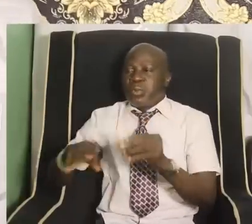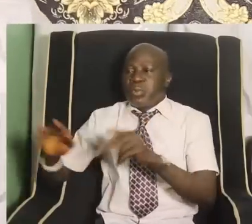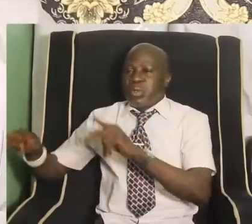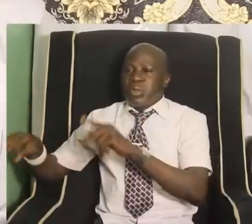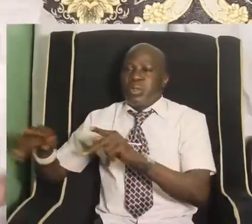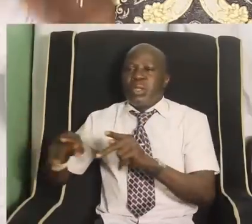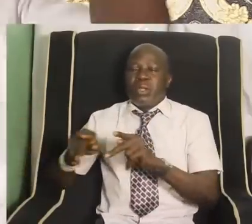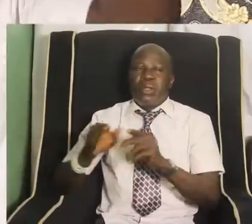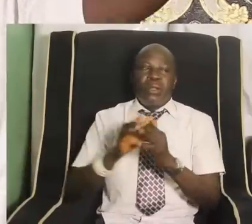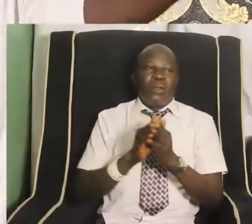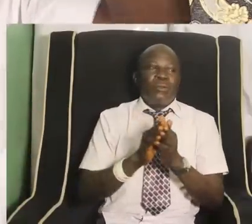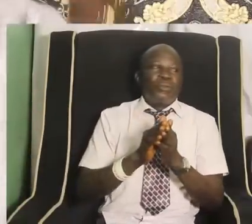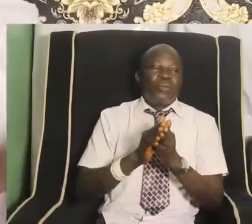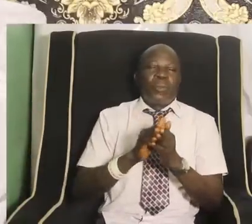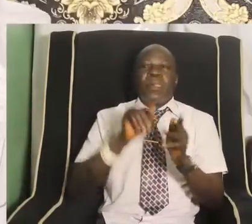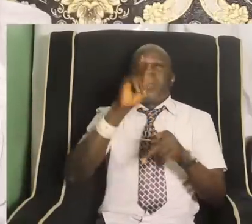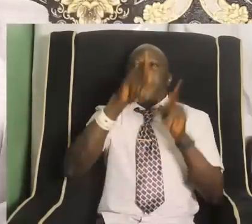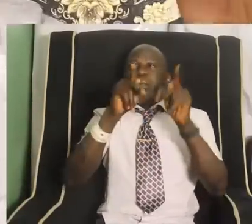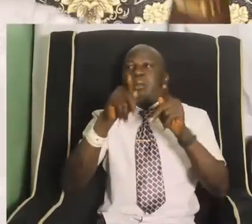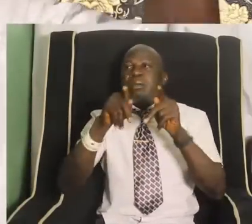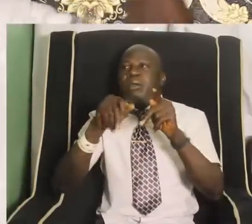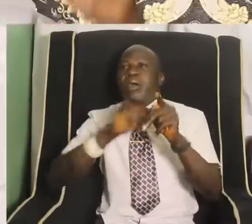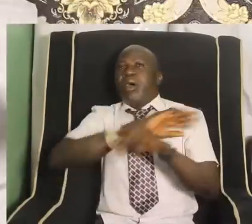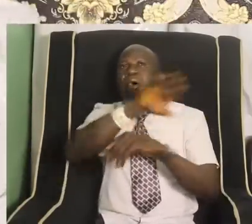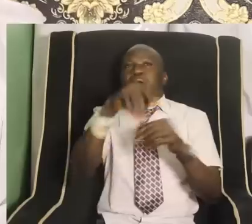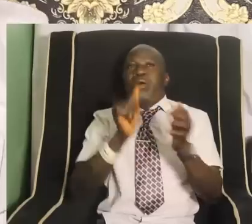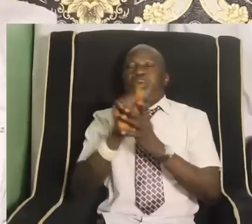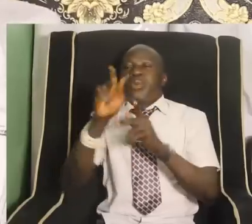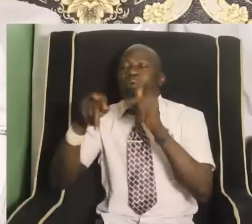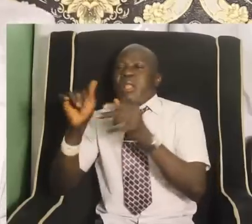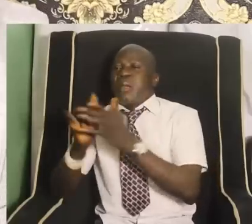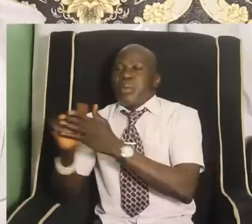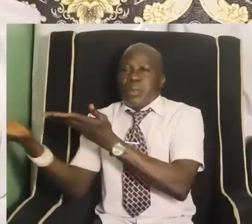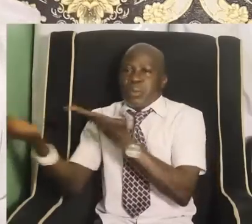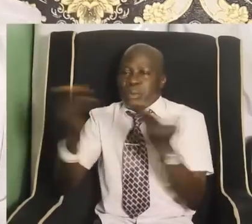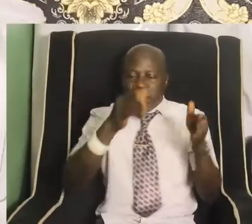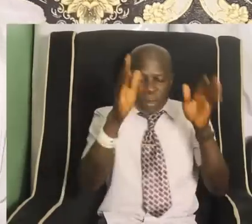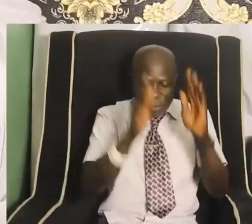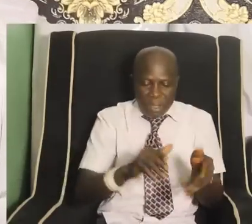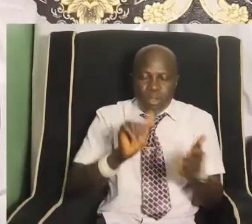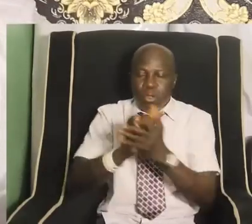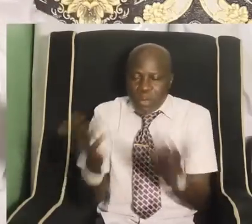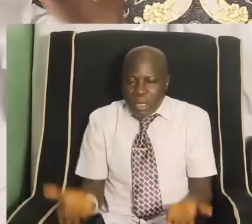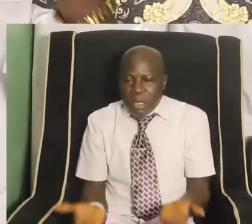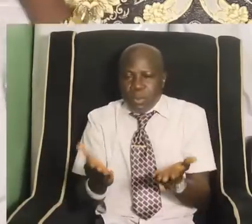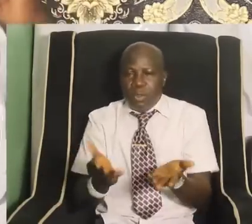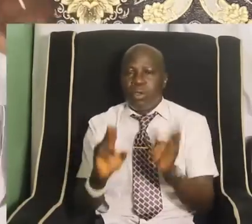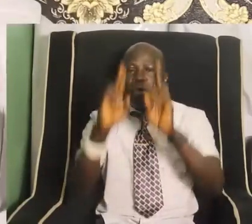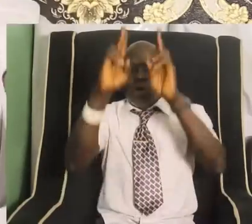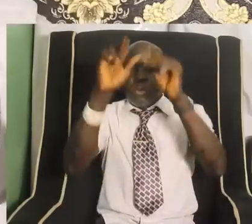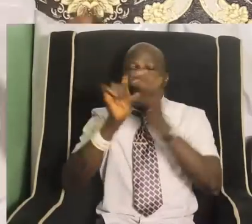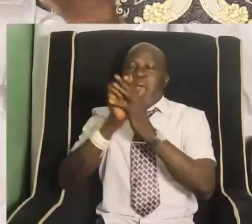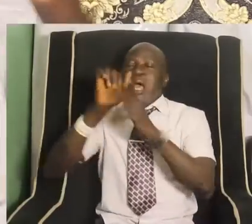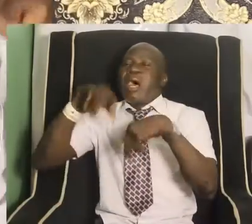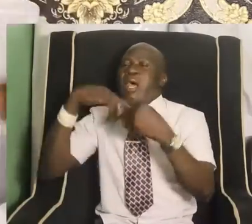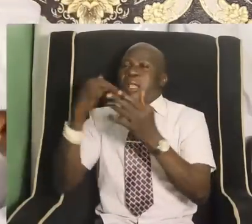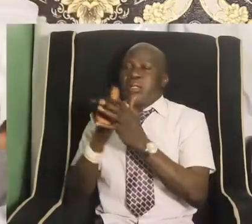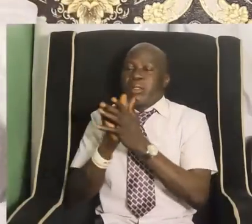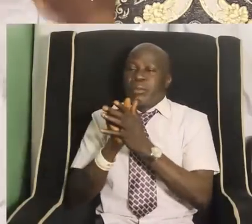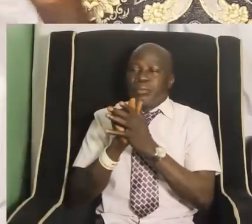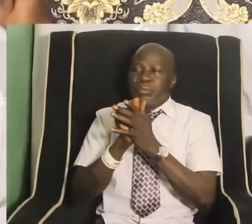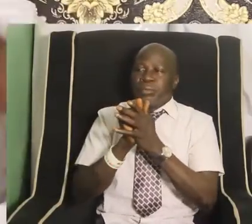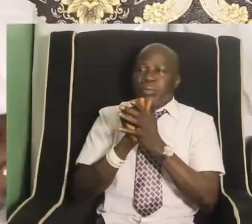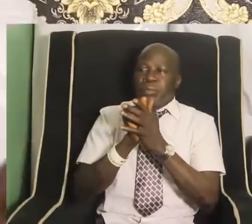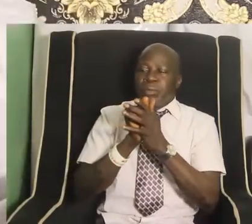people to be. Eyin ti agbe kale lati gbe eyan dide. Those of you that have been destined to lead people on. So nipa awon eniyan ti a